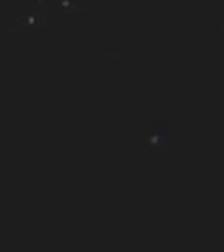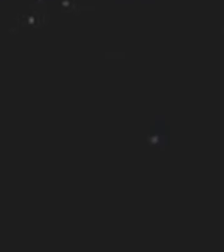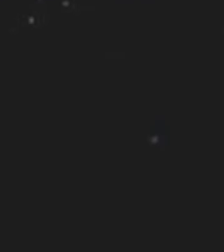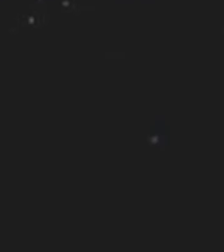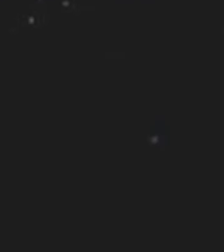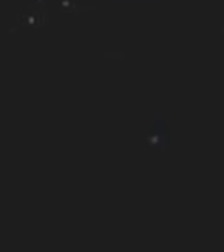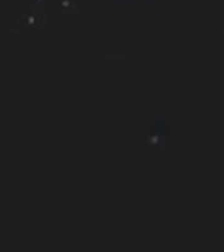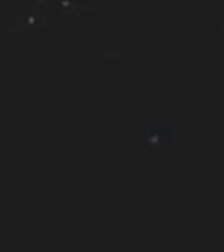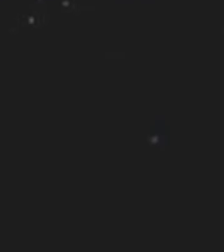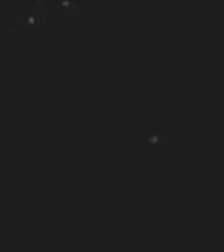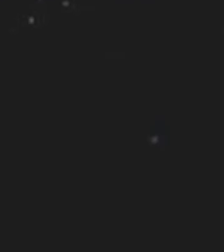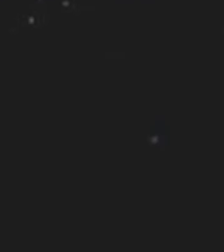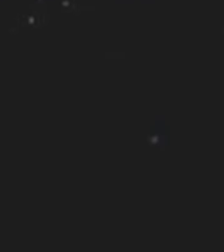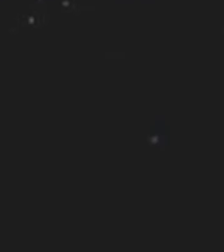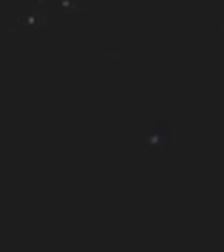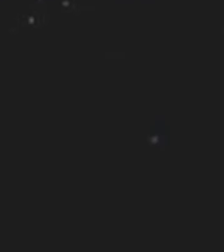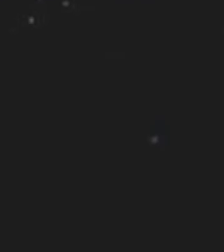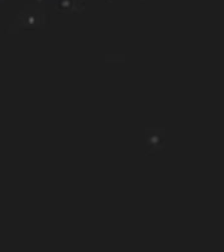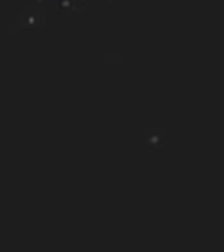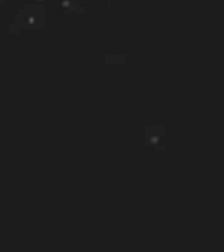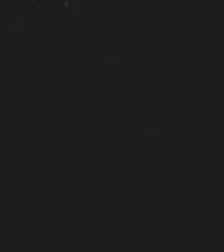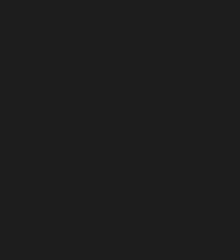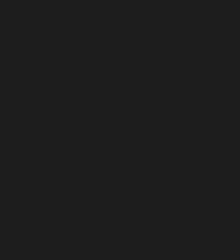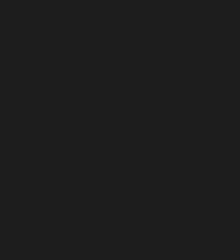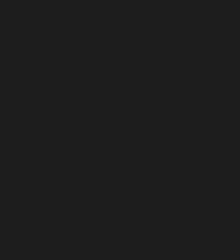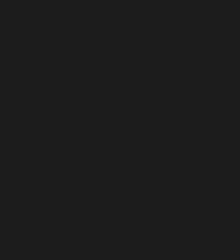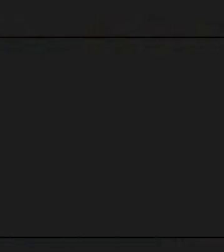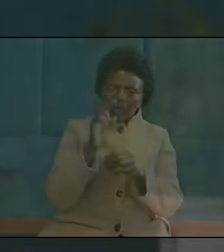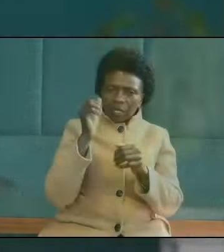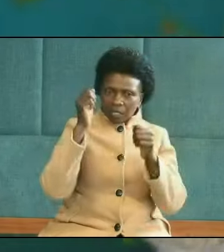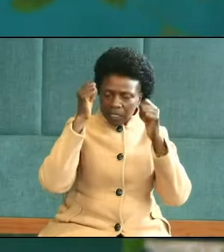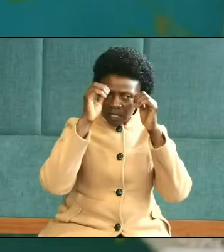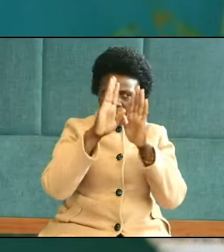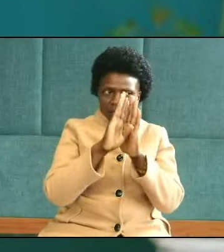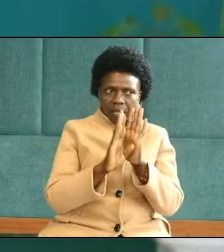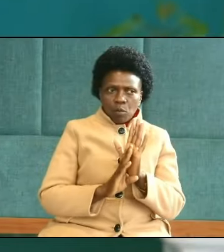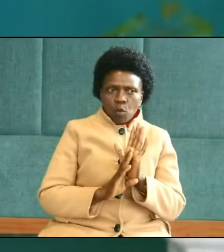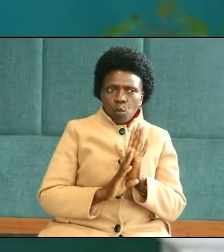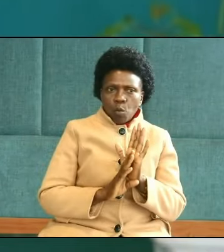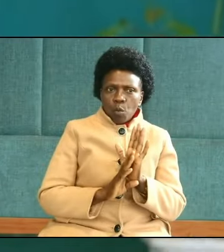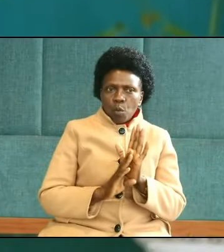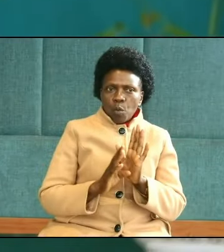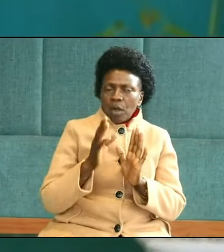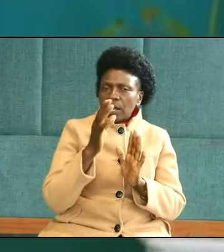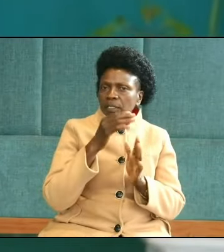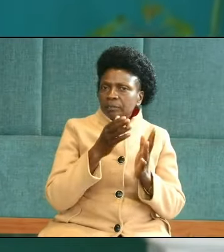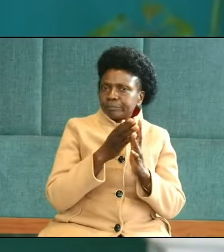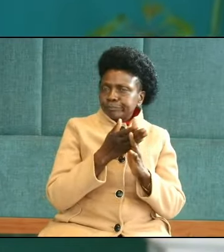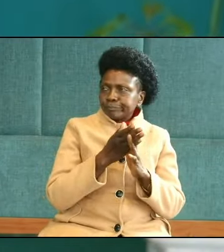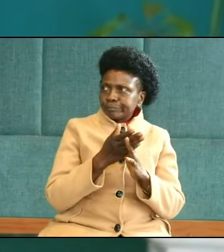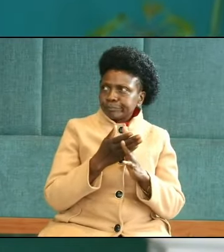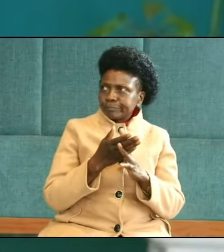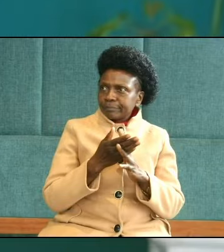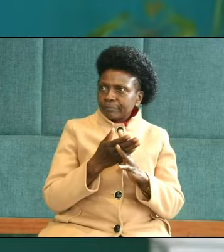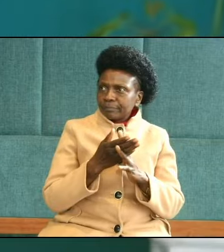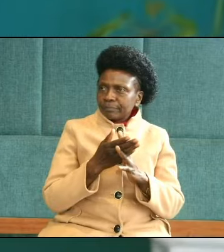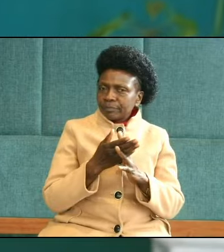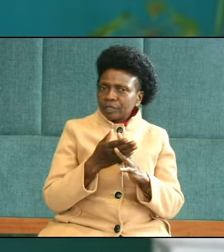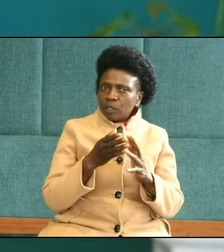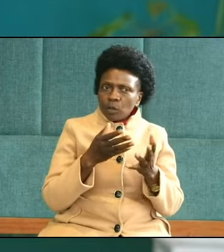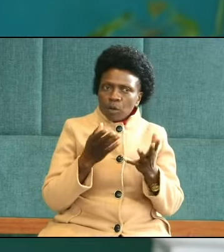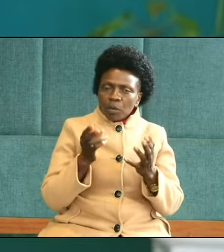thought that the sanctuary was planet Earth. They were looking, studying the Bible. And in the middle of August, which is where